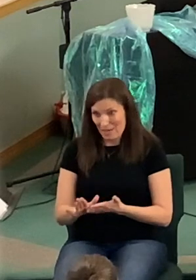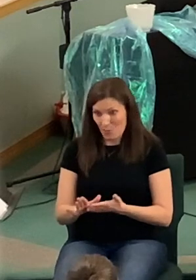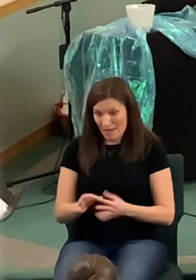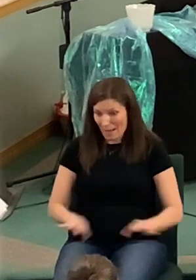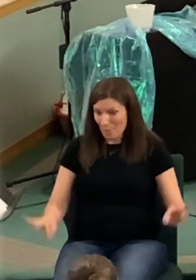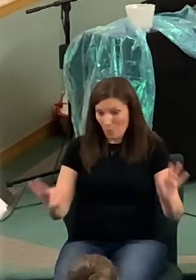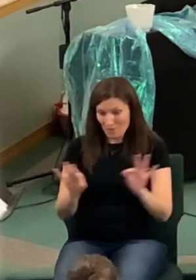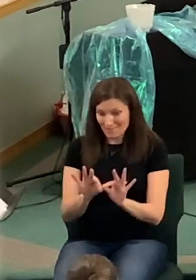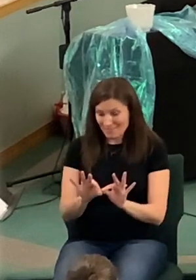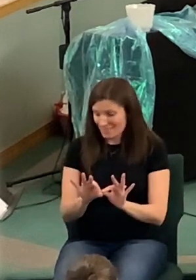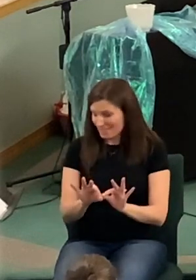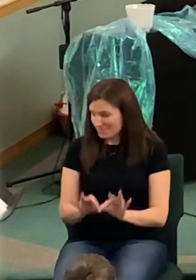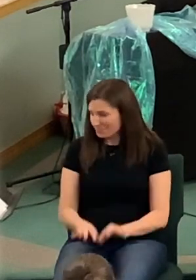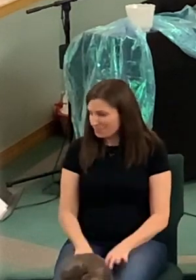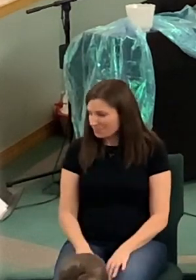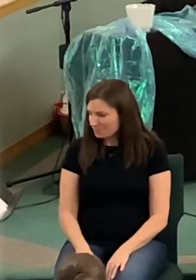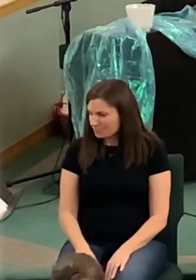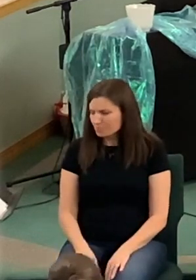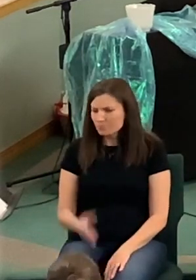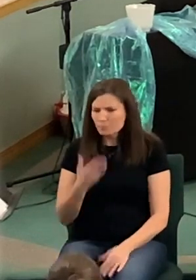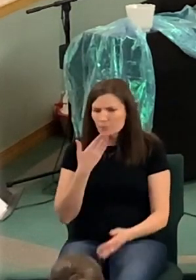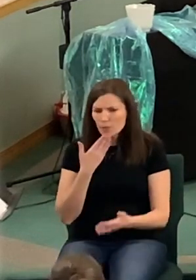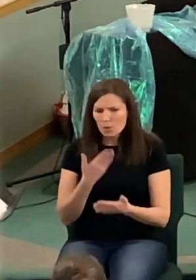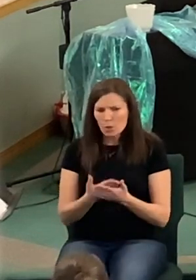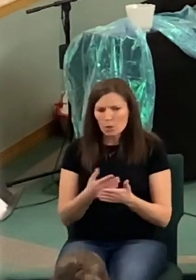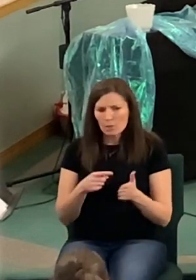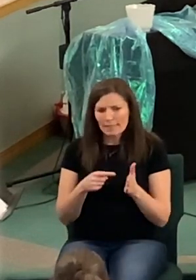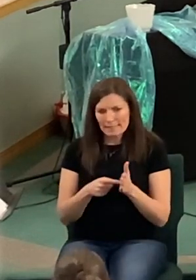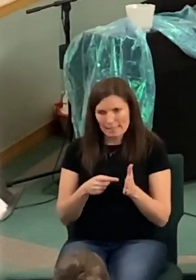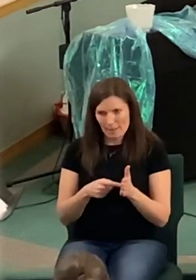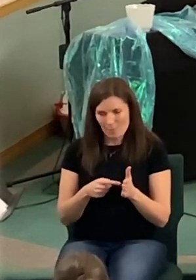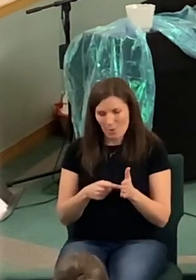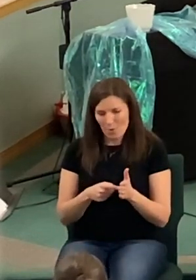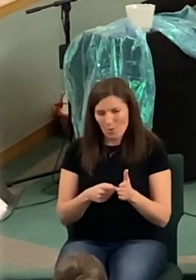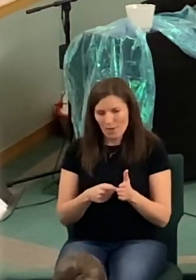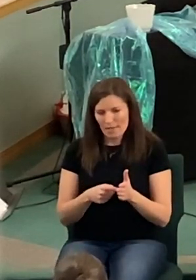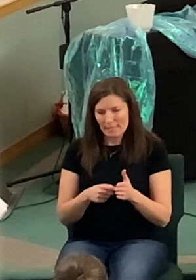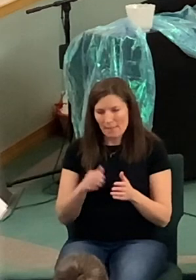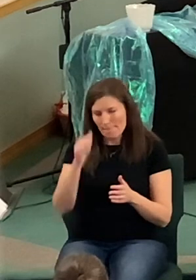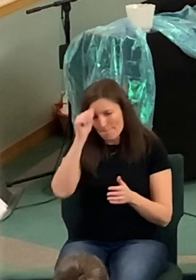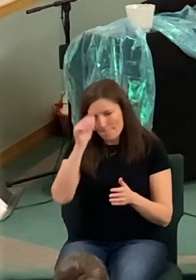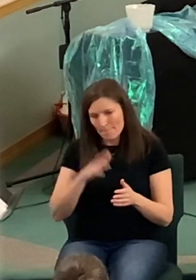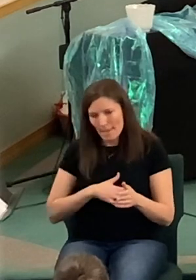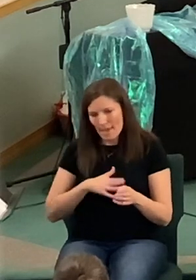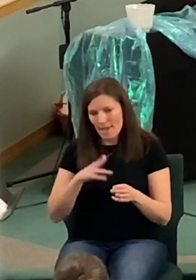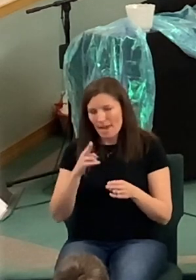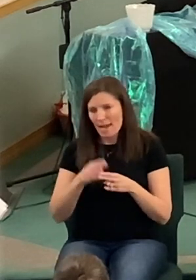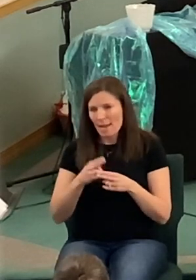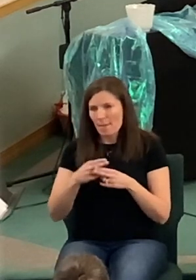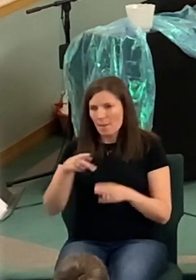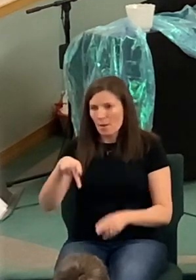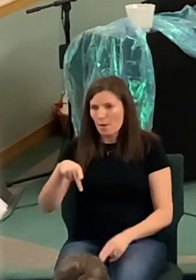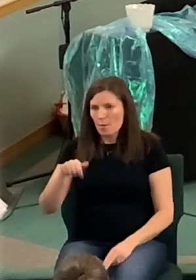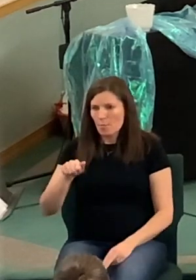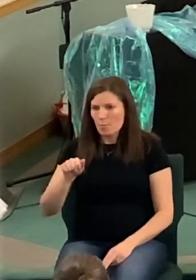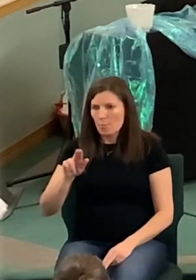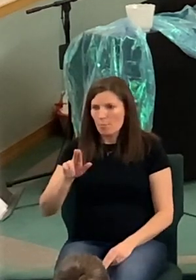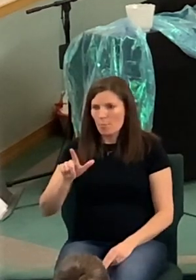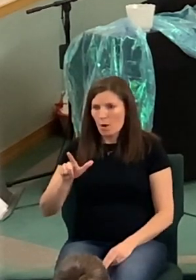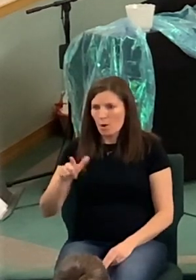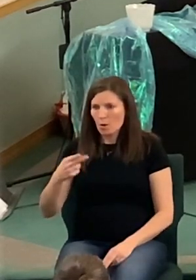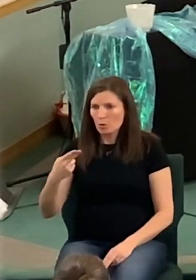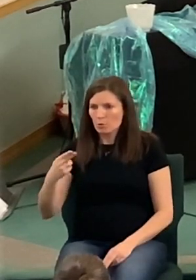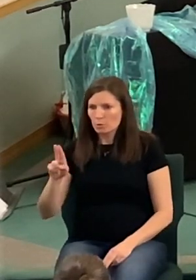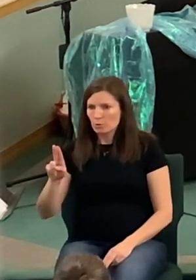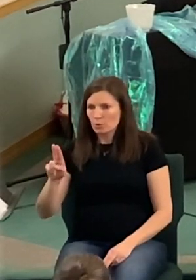And a good example of that is from a guy named Paul Hewson. Paul Hewson grew up in Dublin,